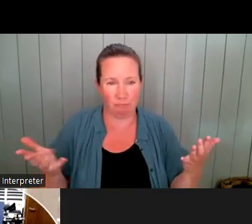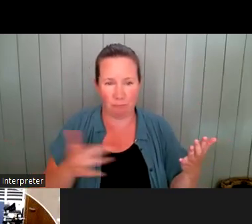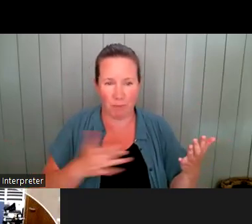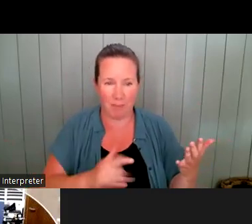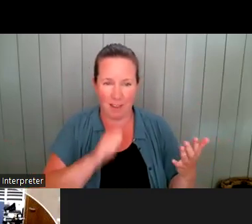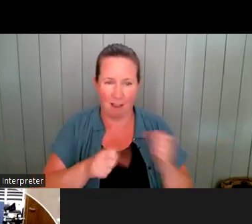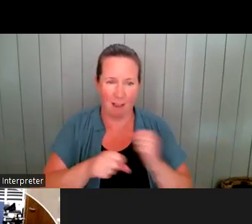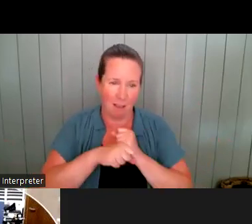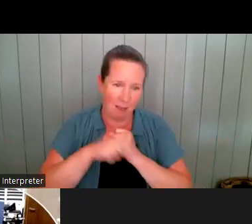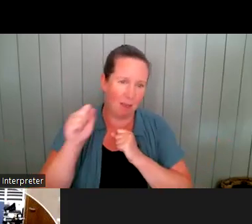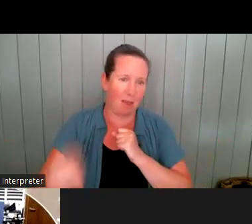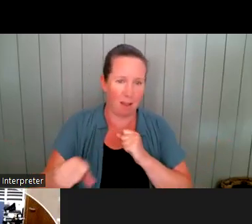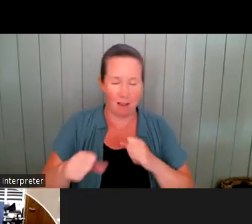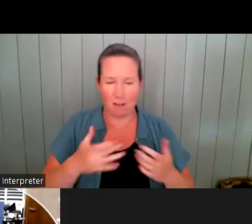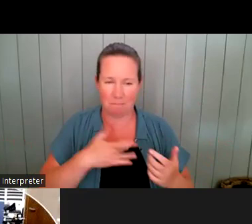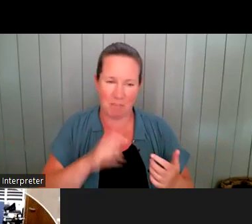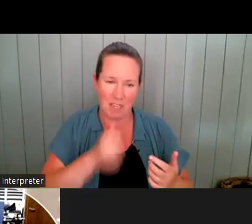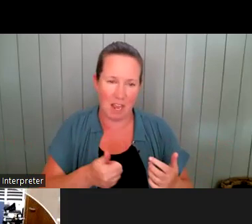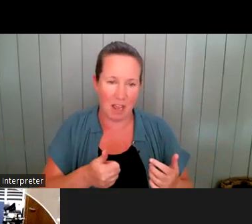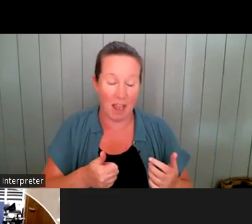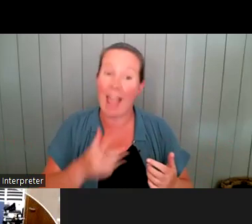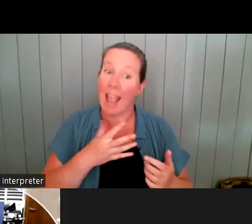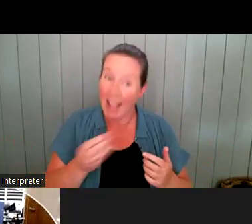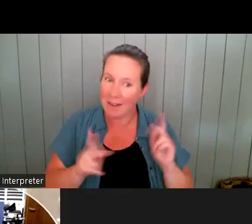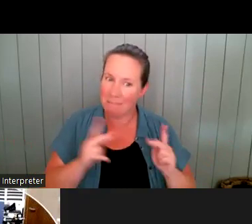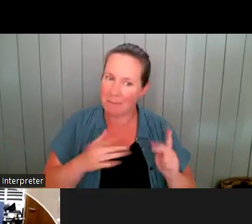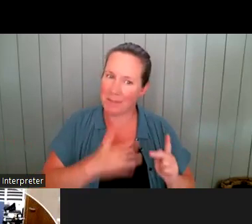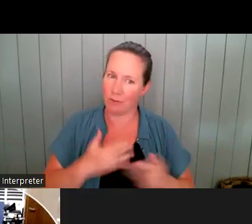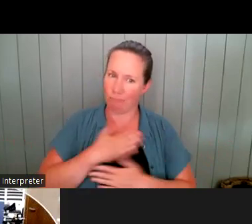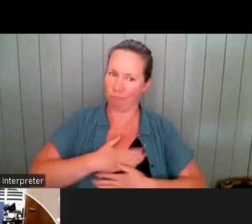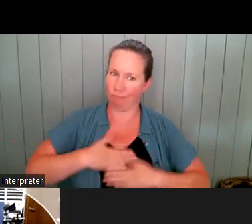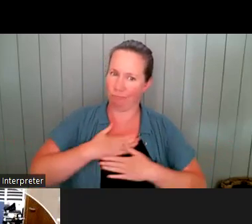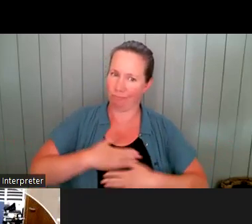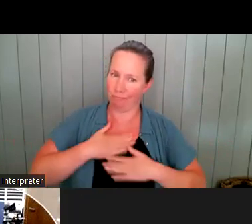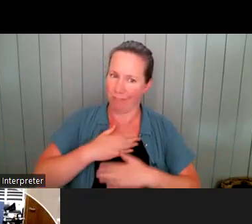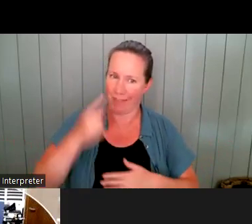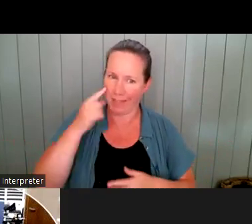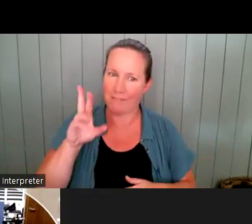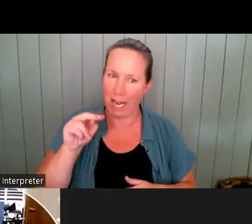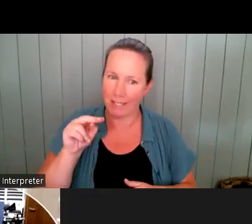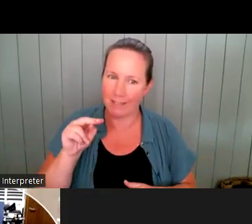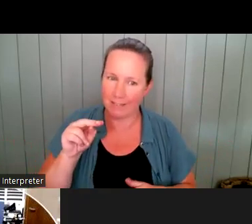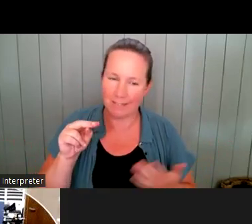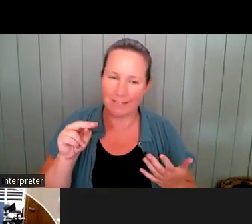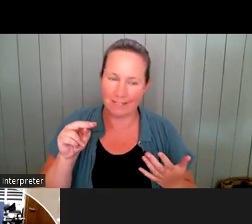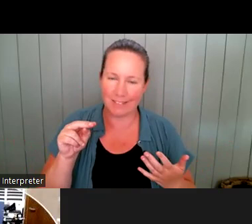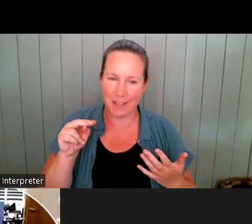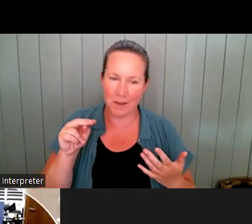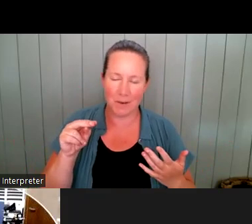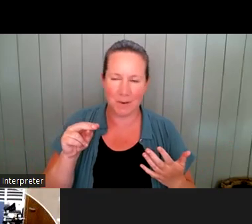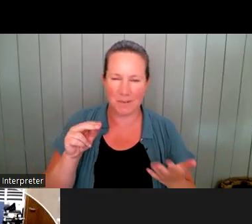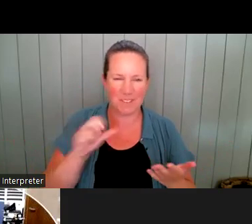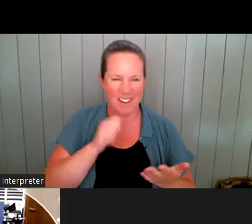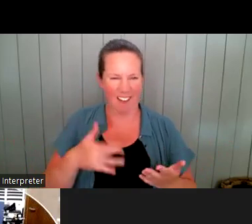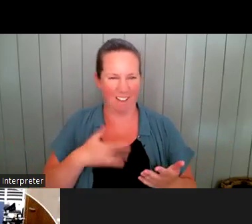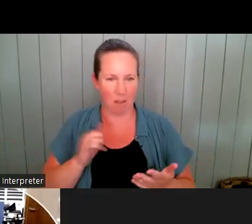And people seem to have a lot of fun doing it. And so it's less like a chore